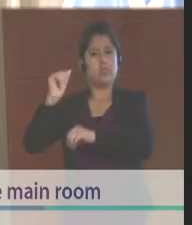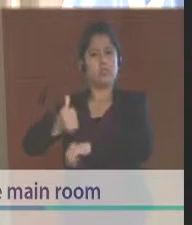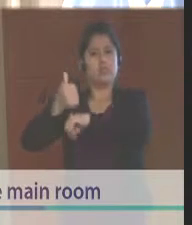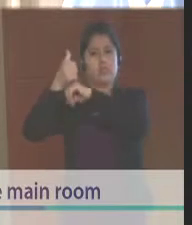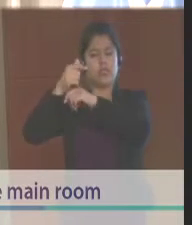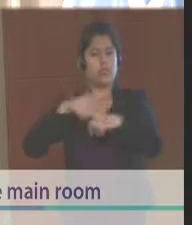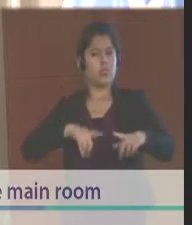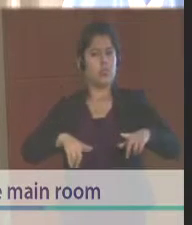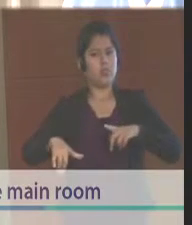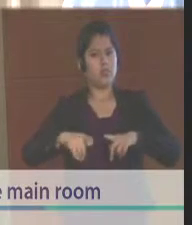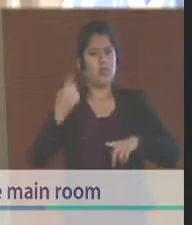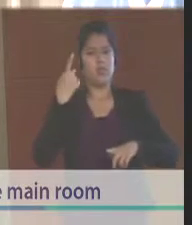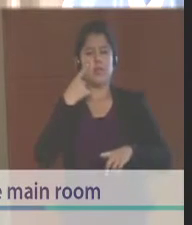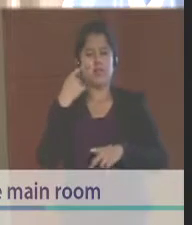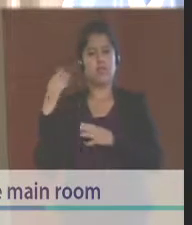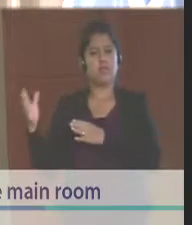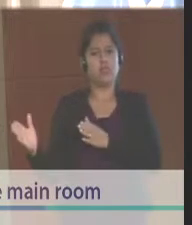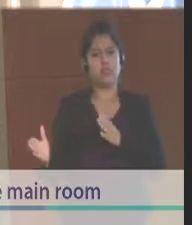participation of local